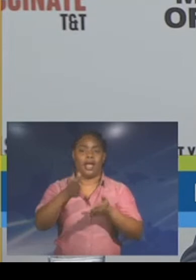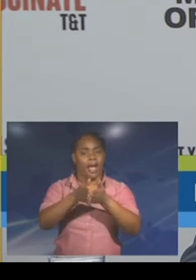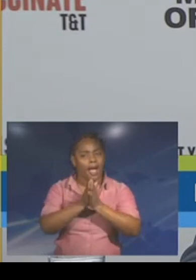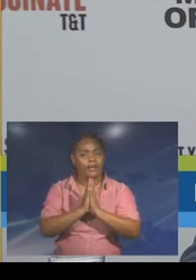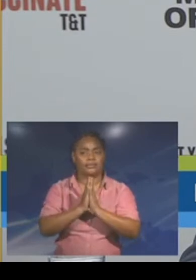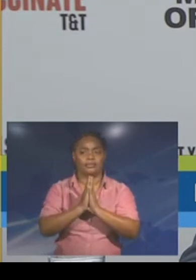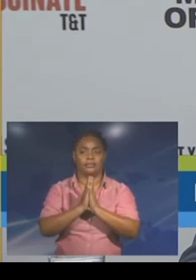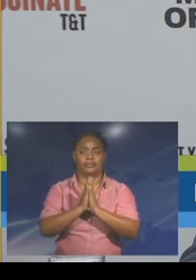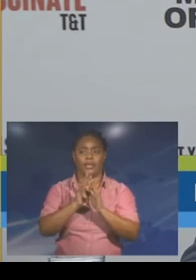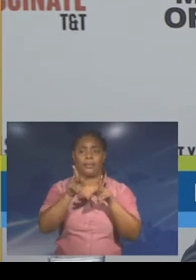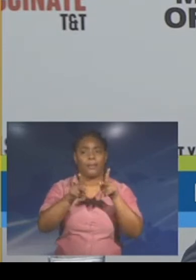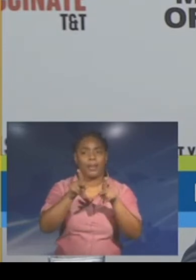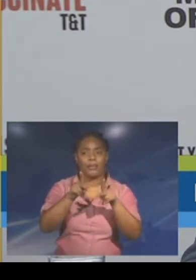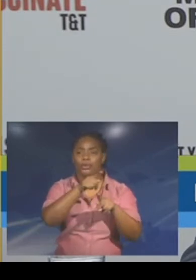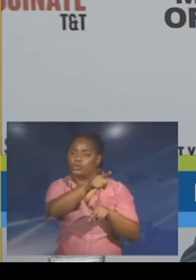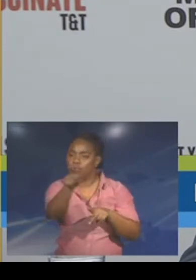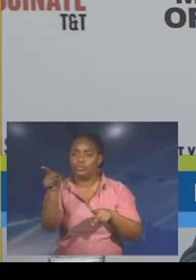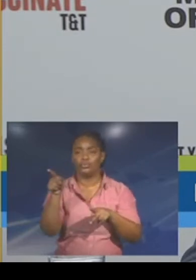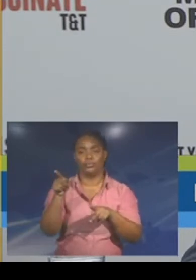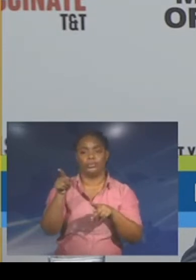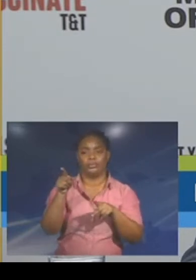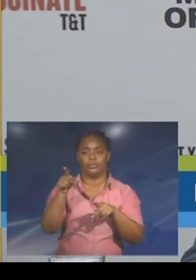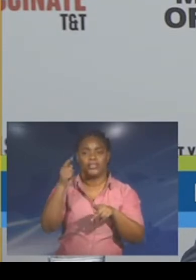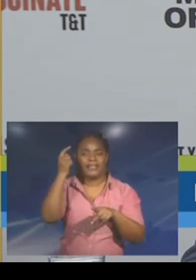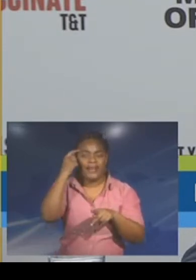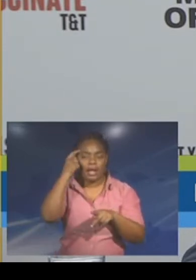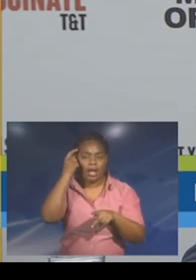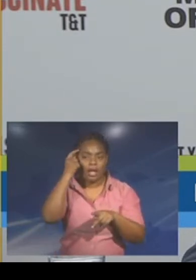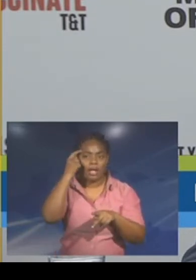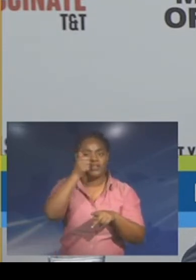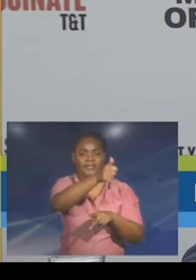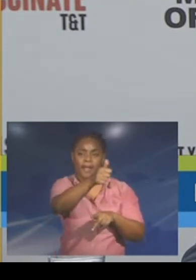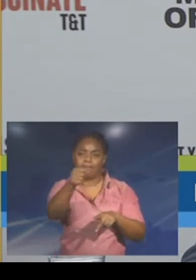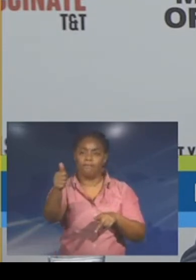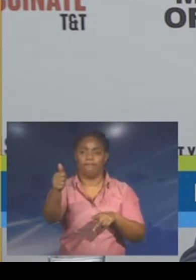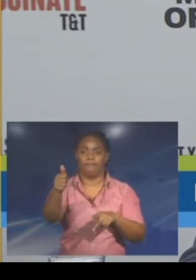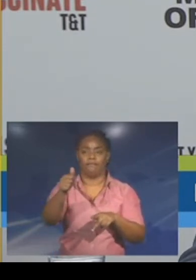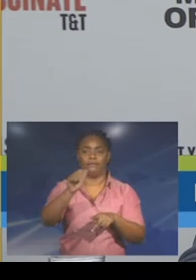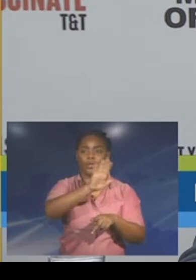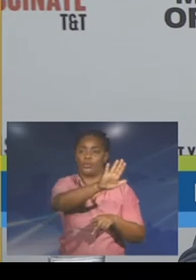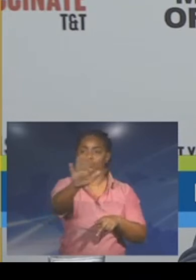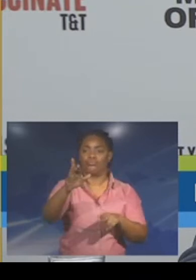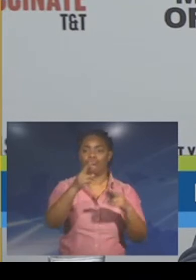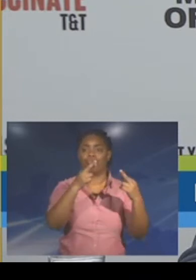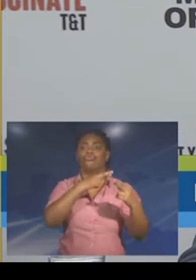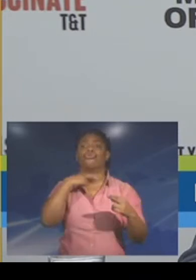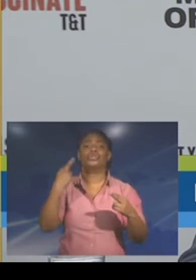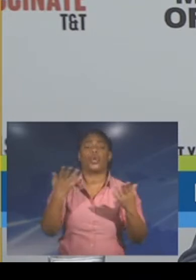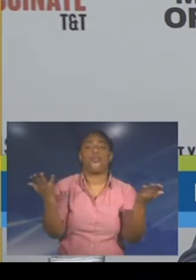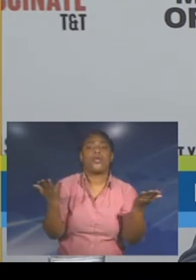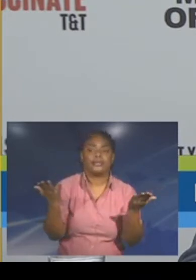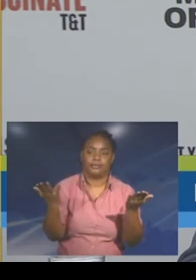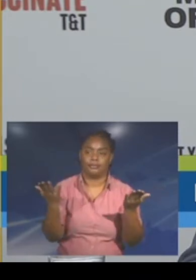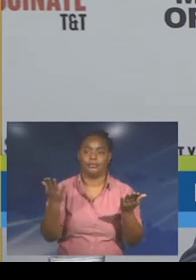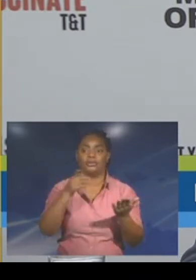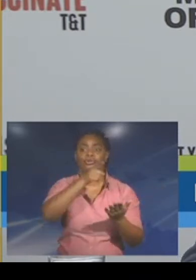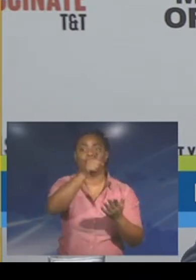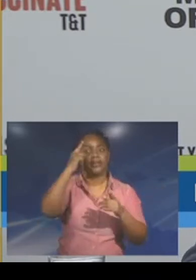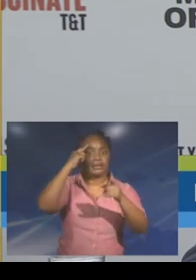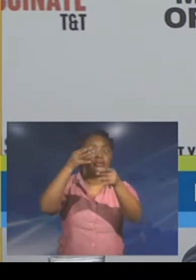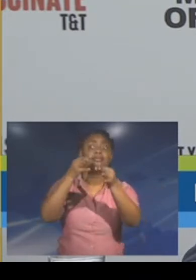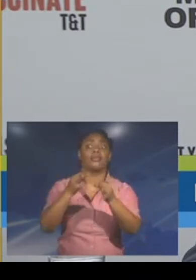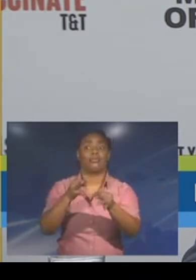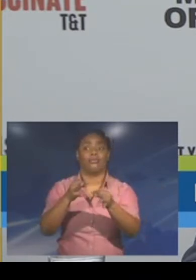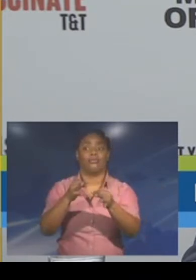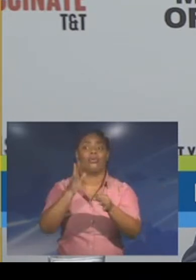own risk-based survey of themselves, and we'll be publishing some guidelines by next week, Wednesday. So we're going